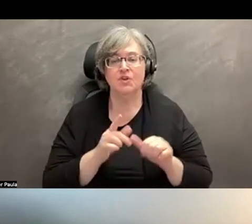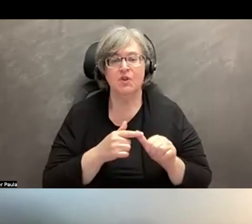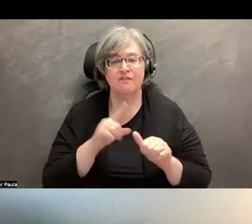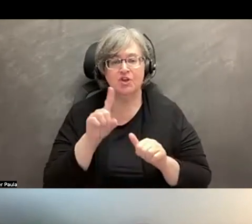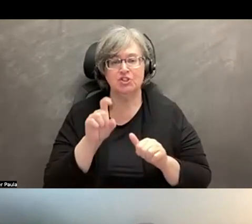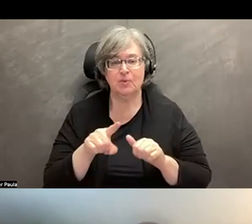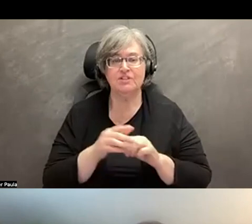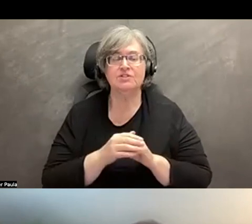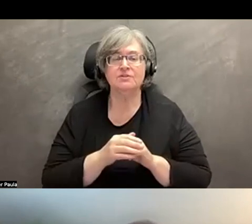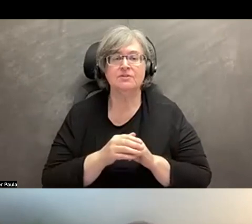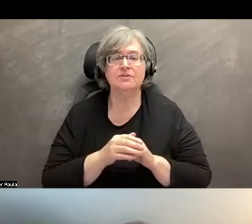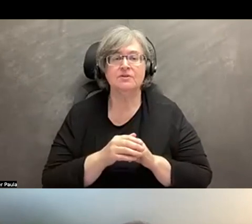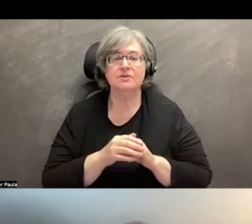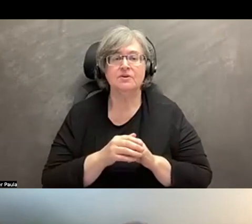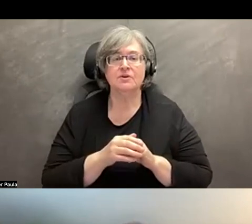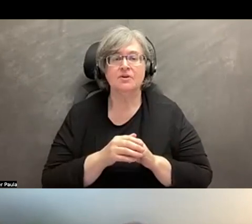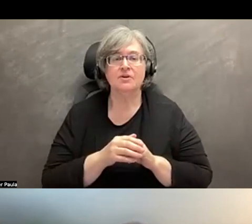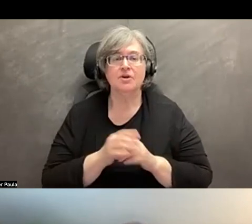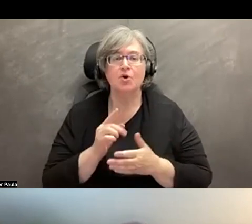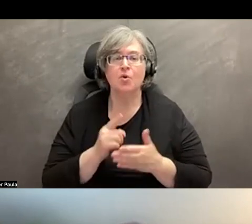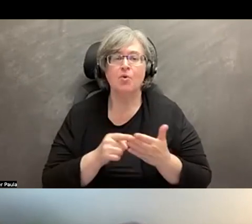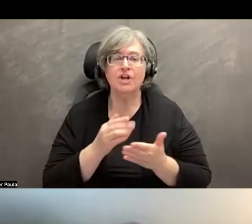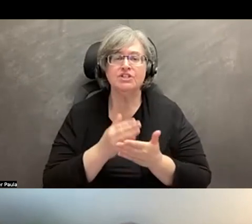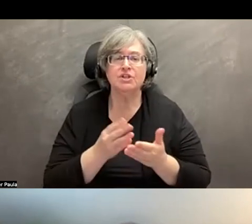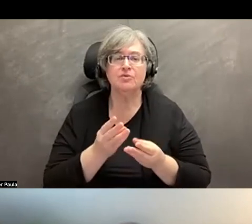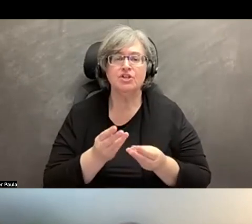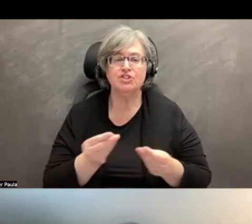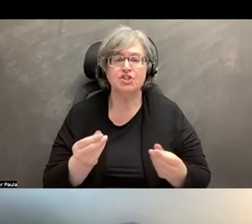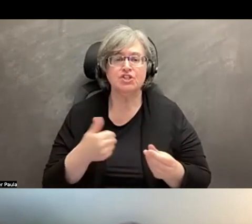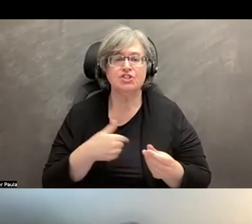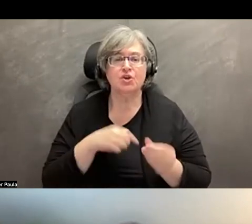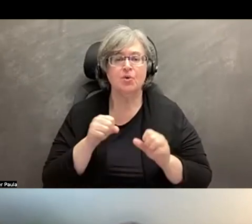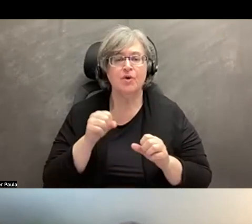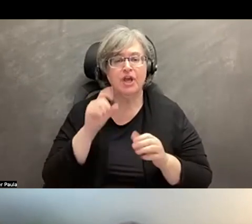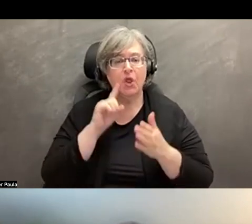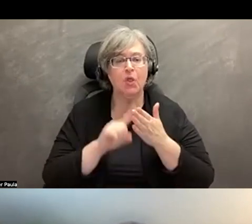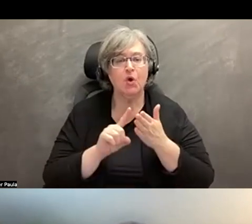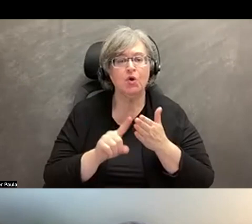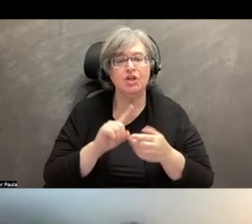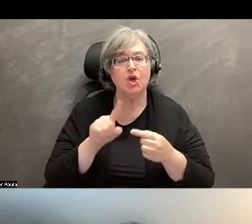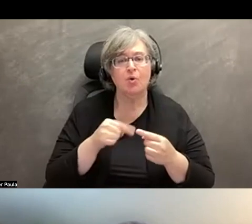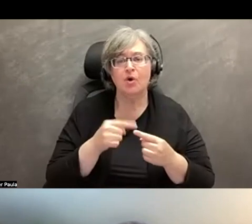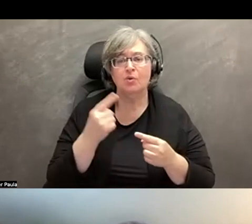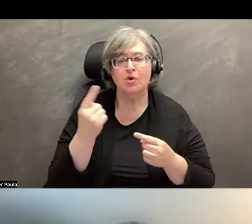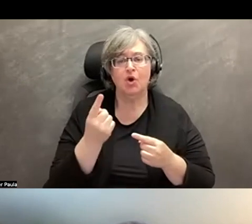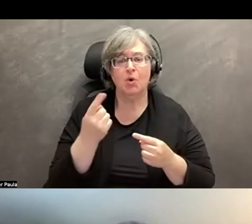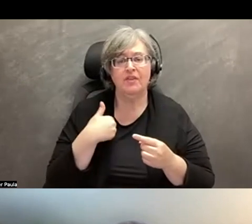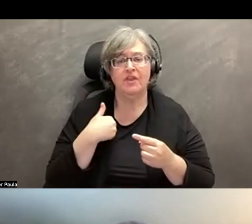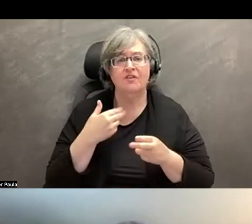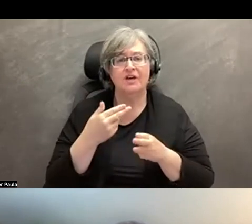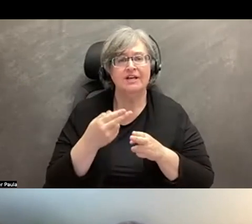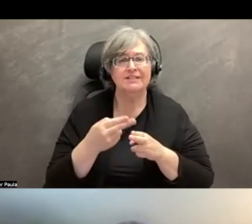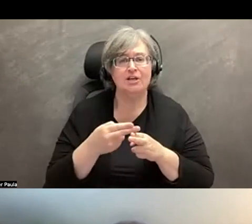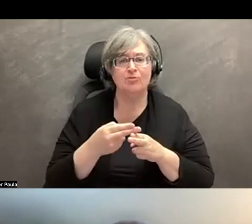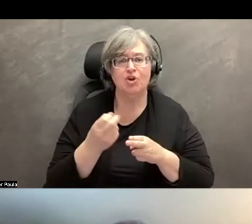that I'm going to ask is, what are some solutions we can look into when there are only temporary, i.e.